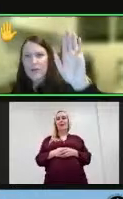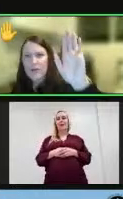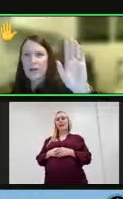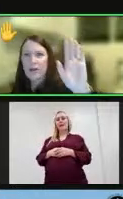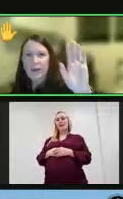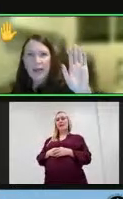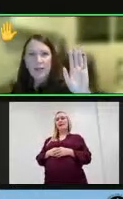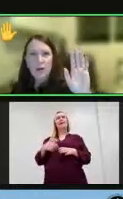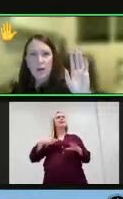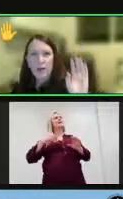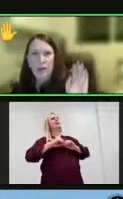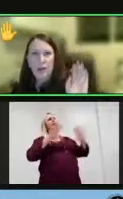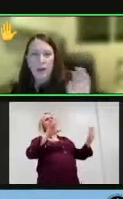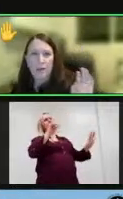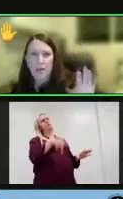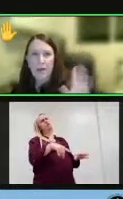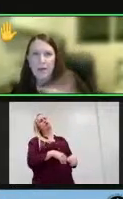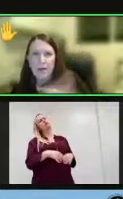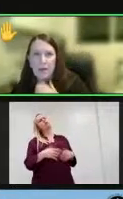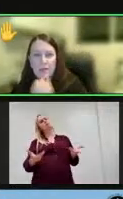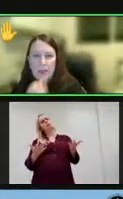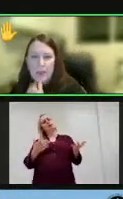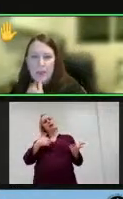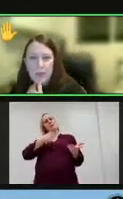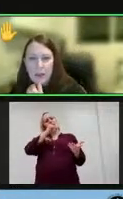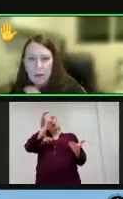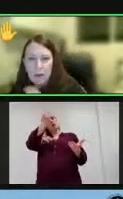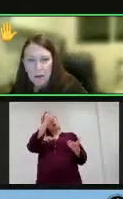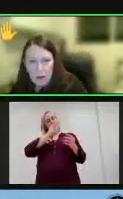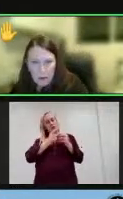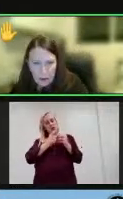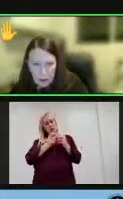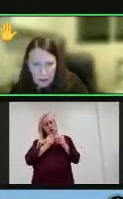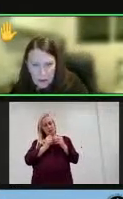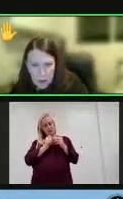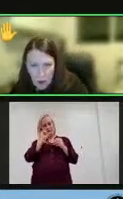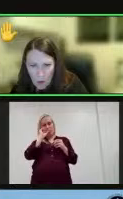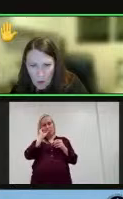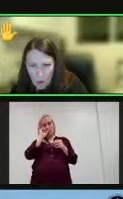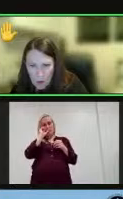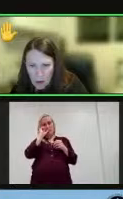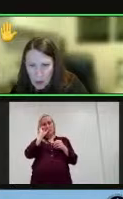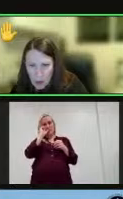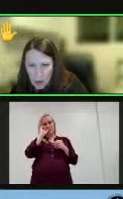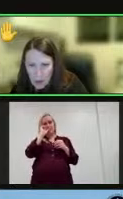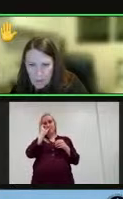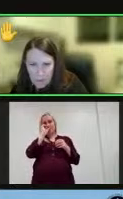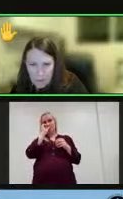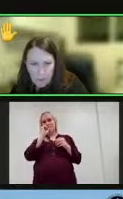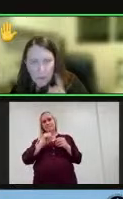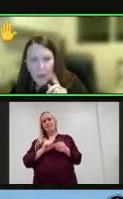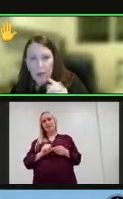So I have a clarification question, and maybe I'm not understanding something. So